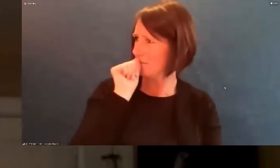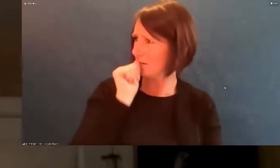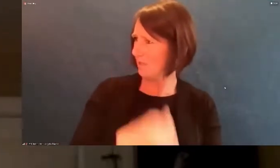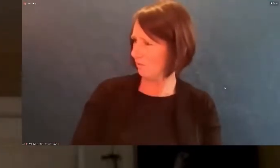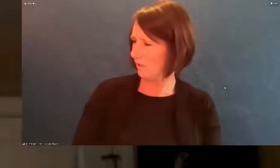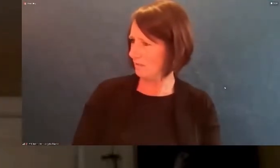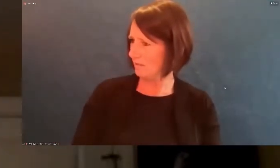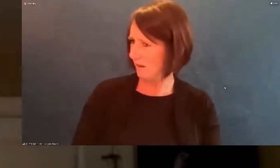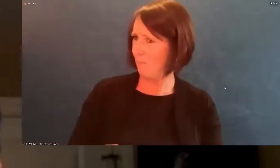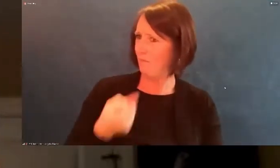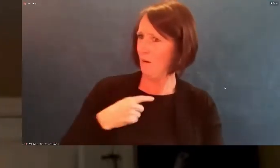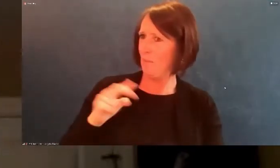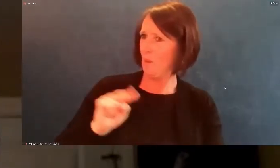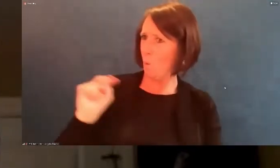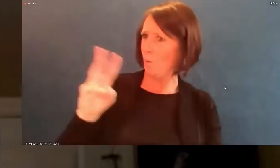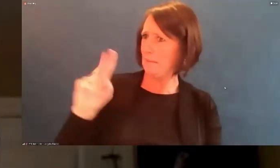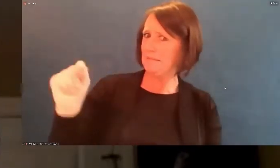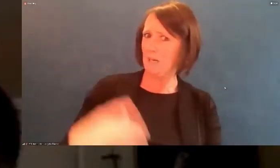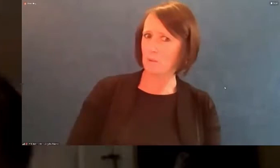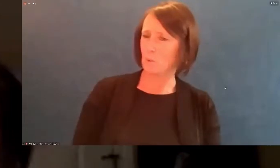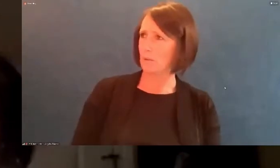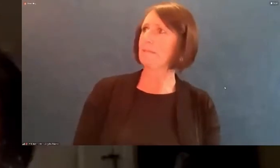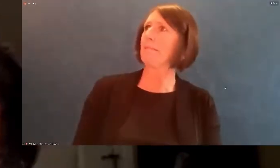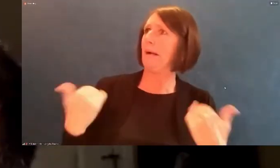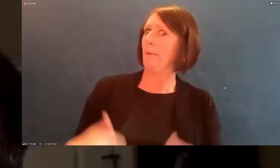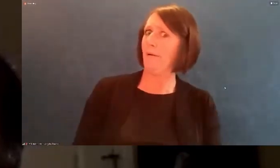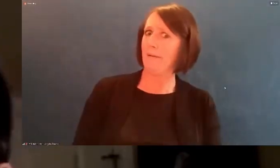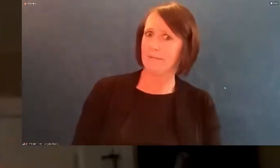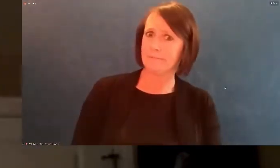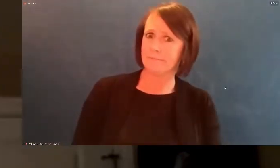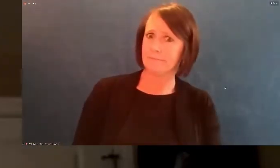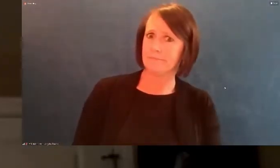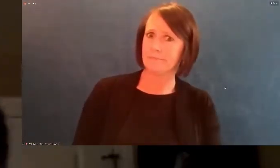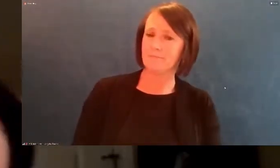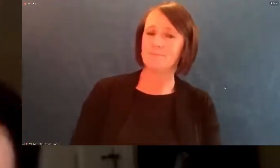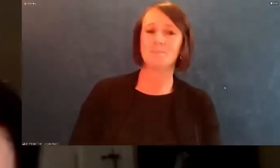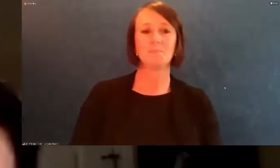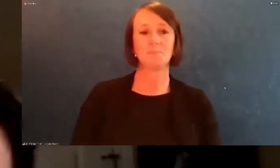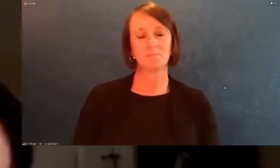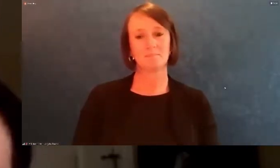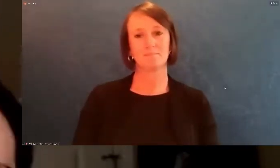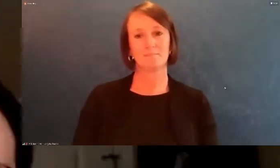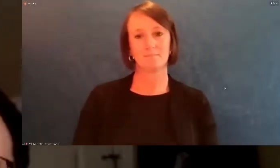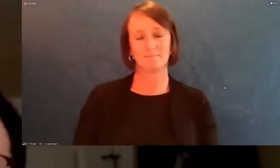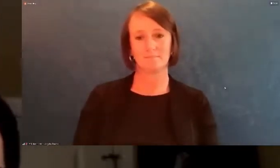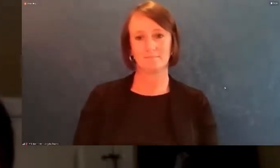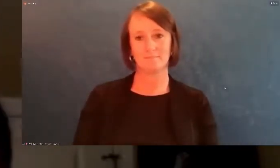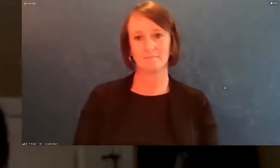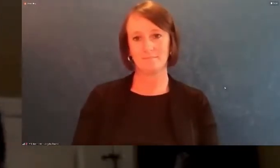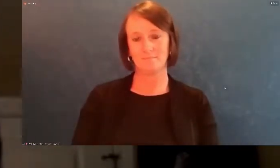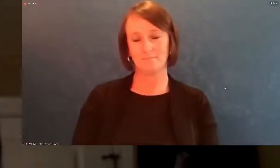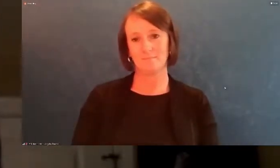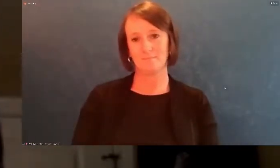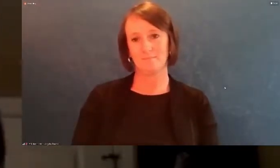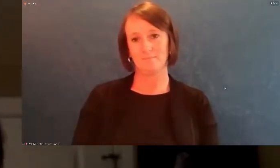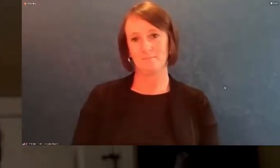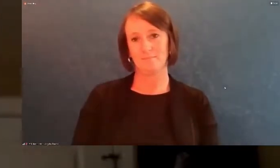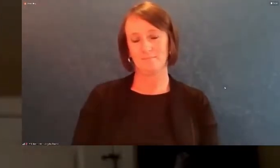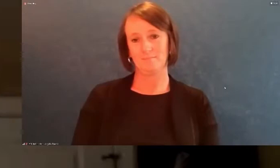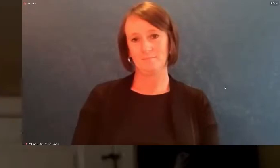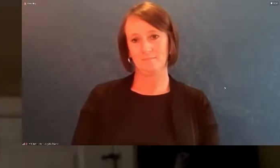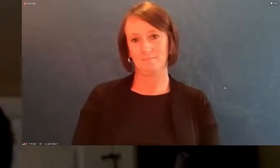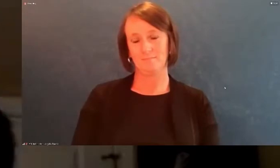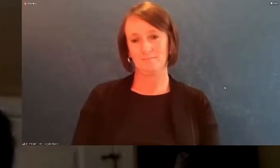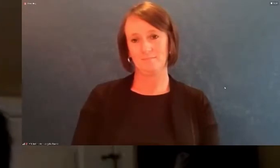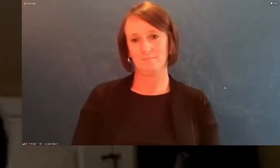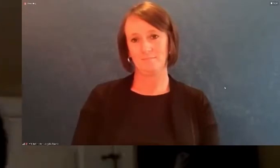NWT, right? There's got a town. This is a town built on secrets, right? It's the Kimooch. So the Kimooch is Cree for on the